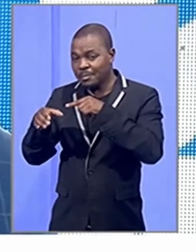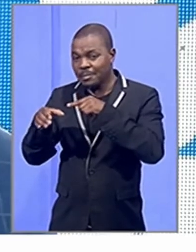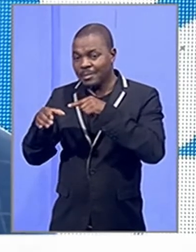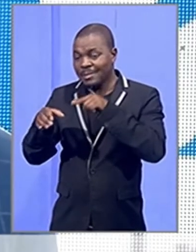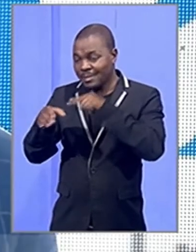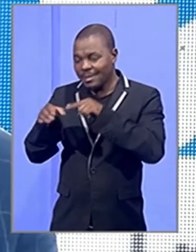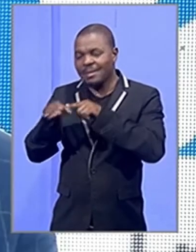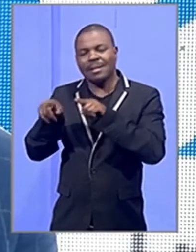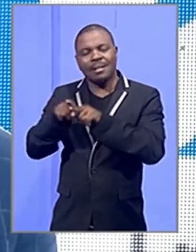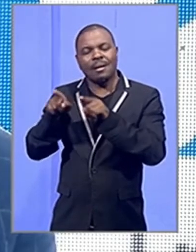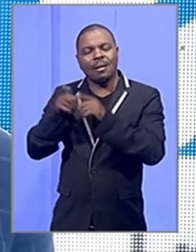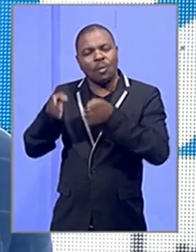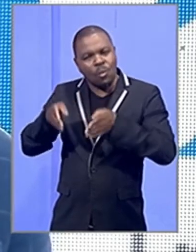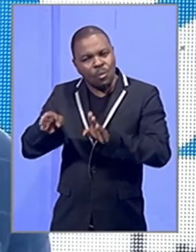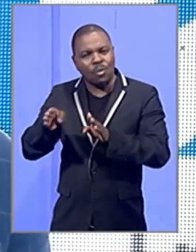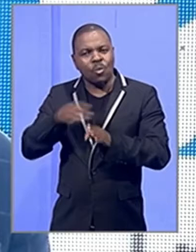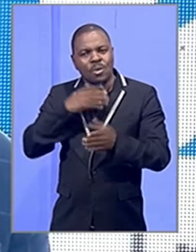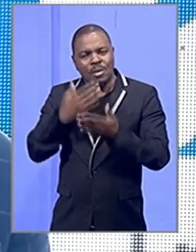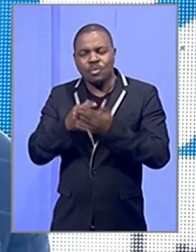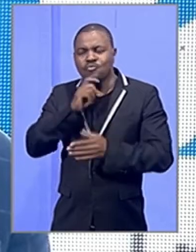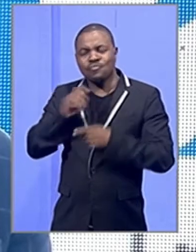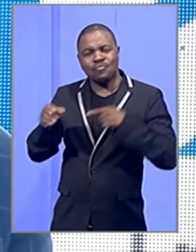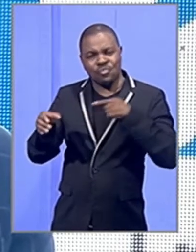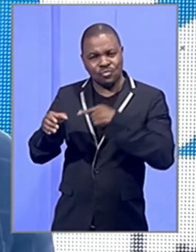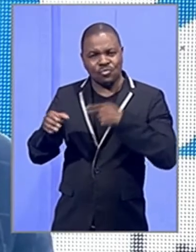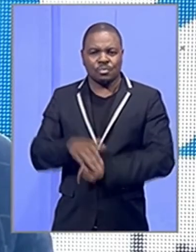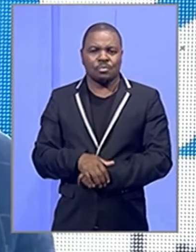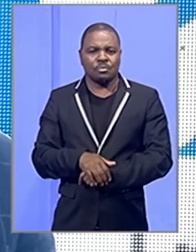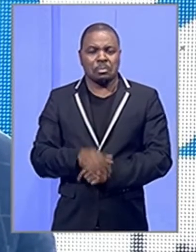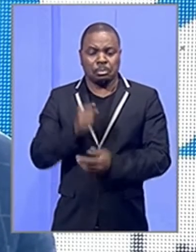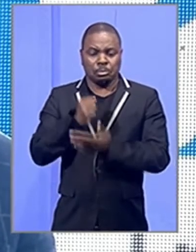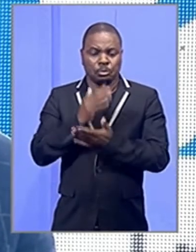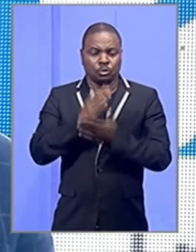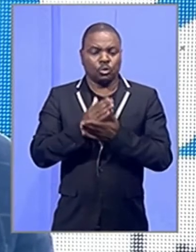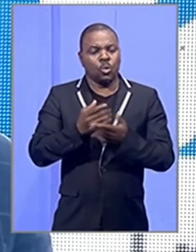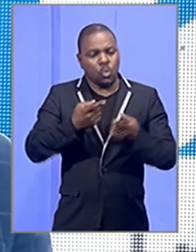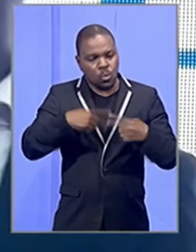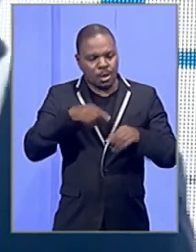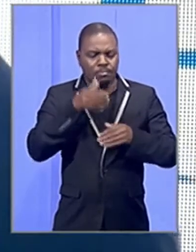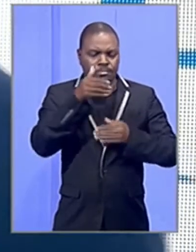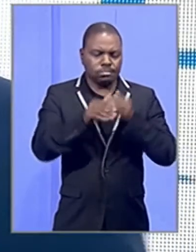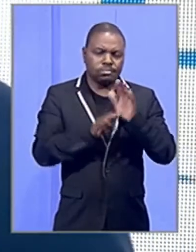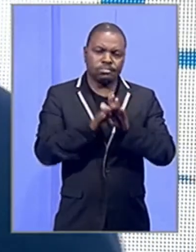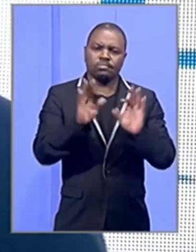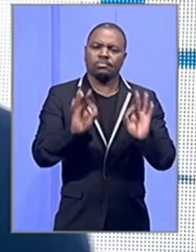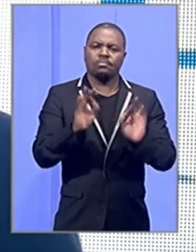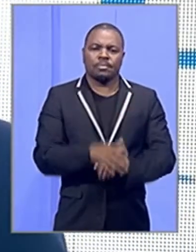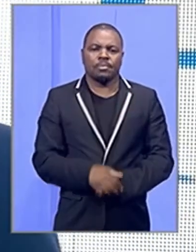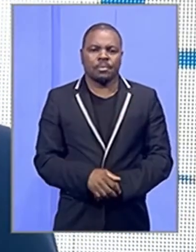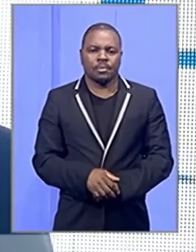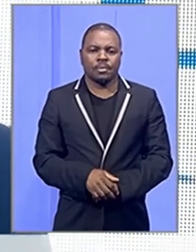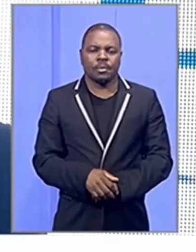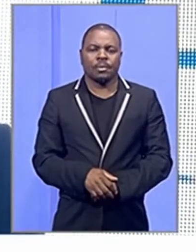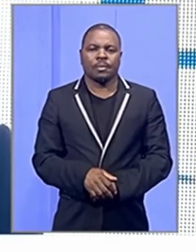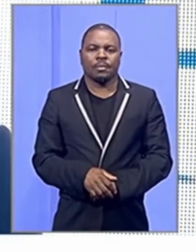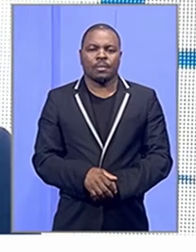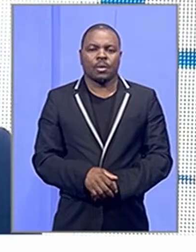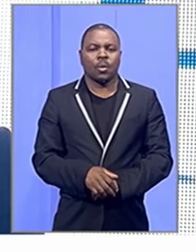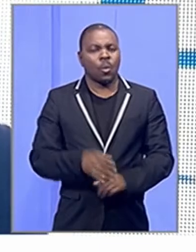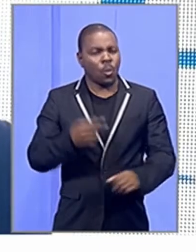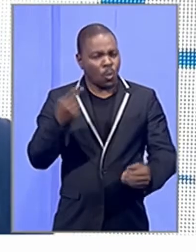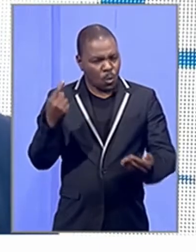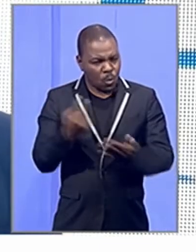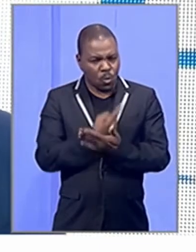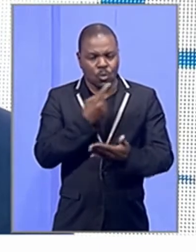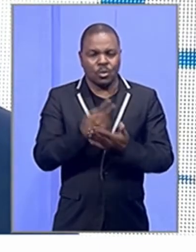is the vehicle that we must use to ensure that we create stability. Part of what we